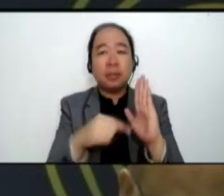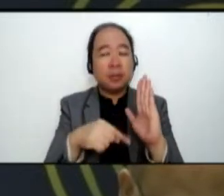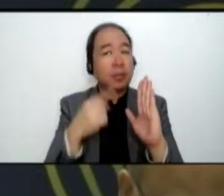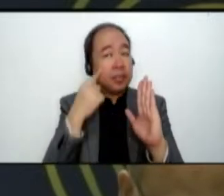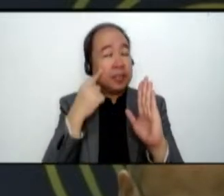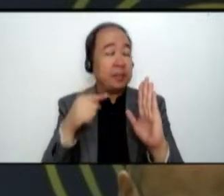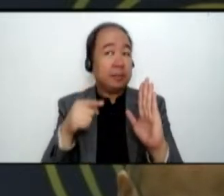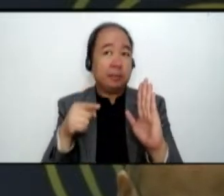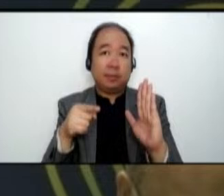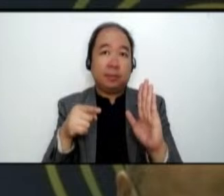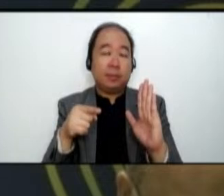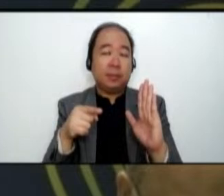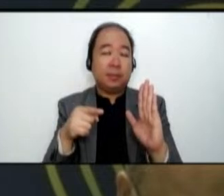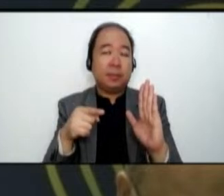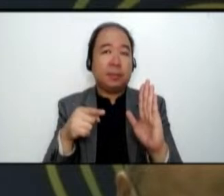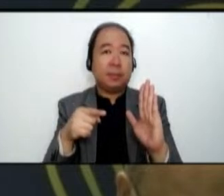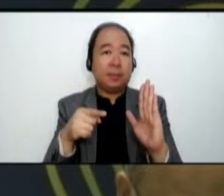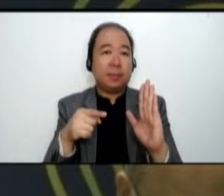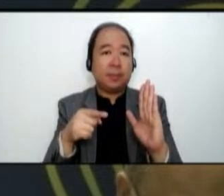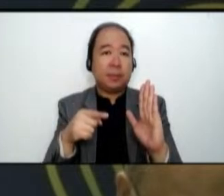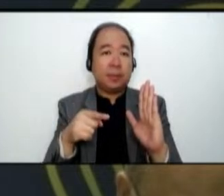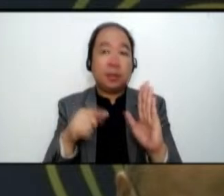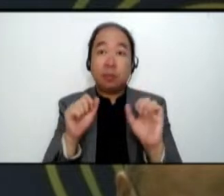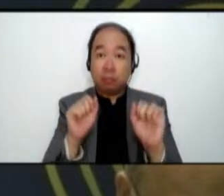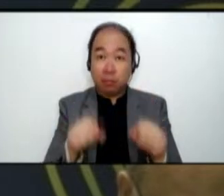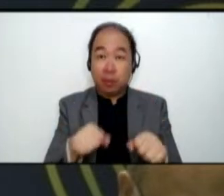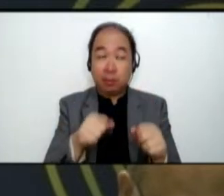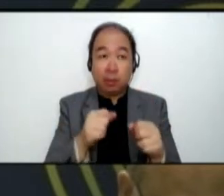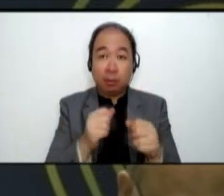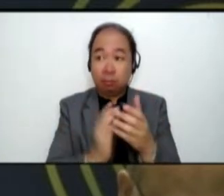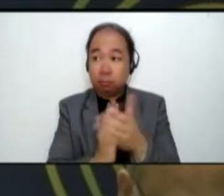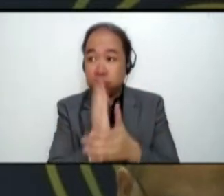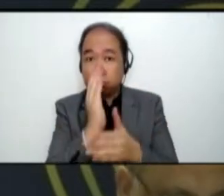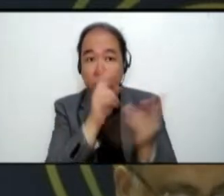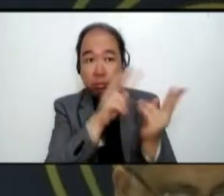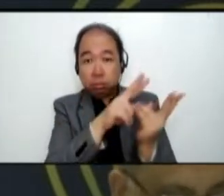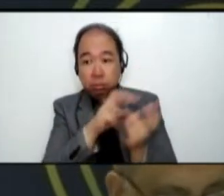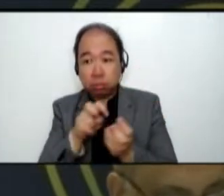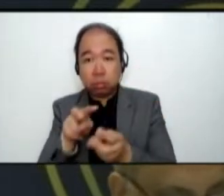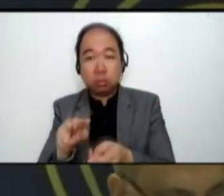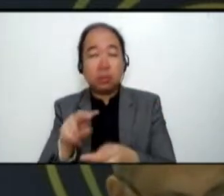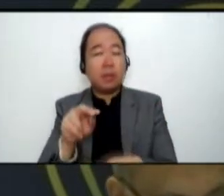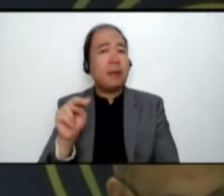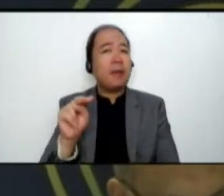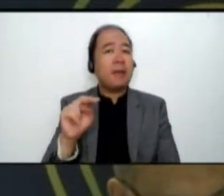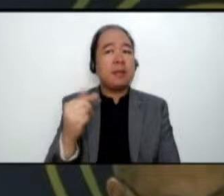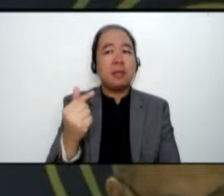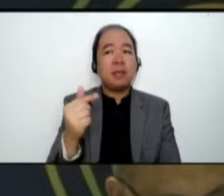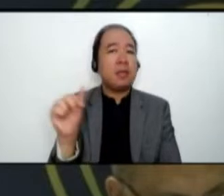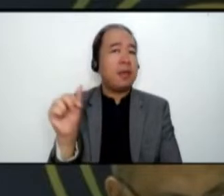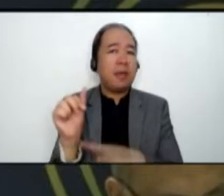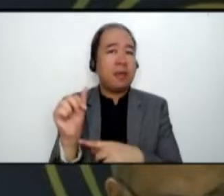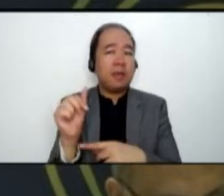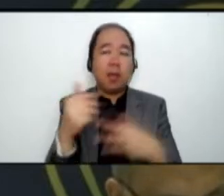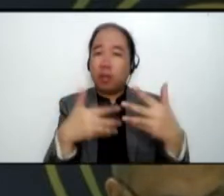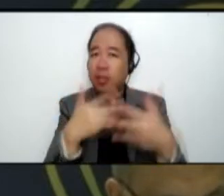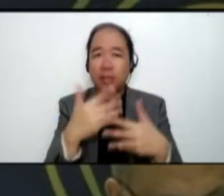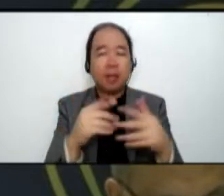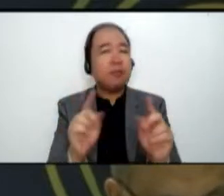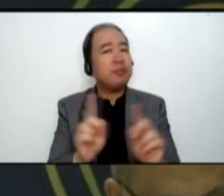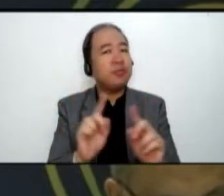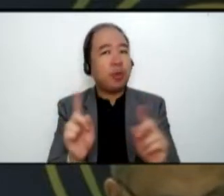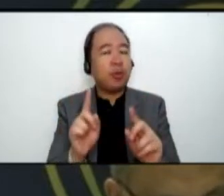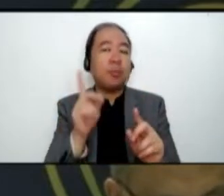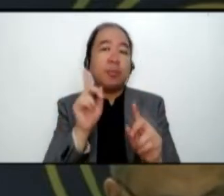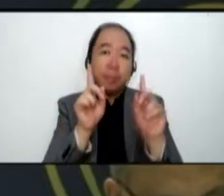really just use the NTA data, but you sort of have to do some more work on it, you know, using the NTA into